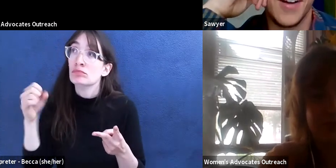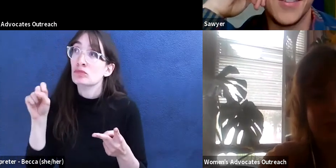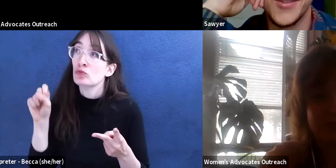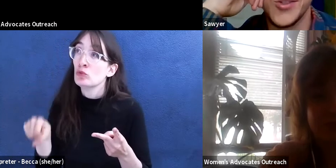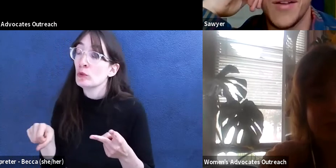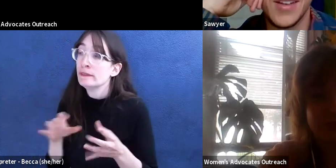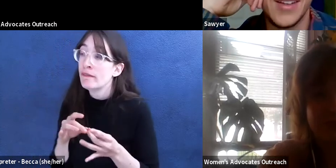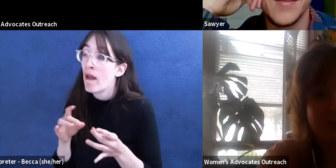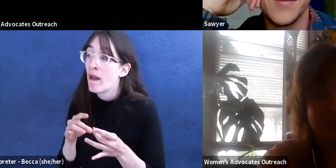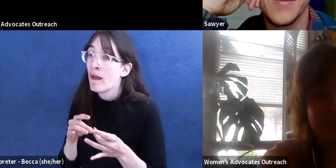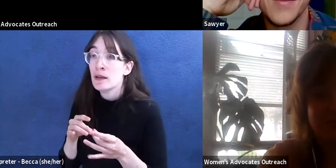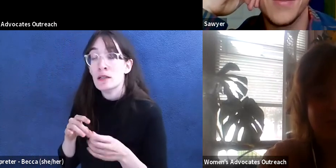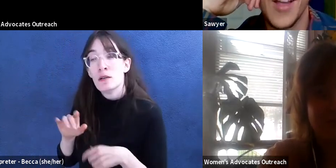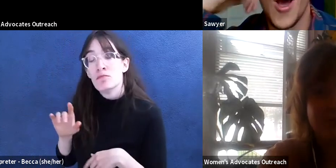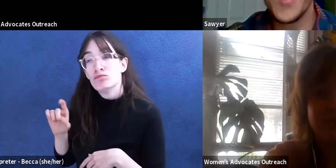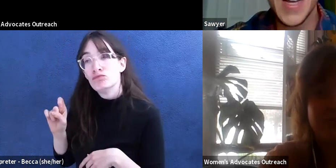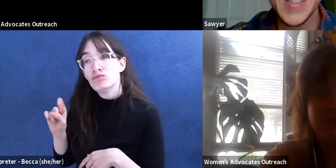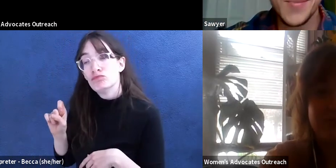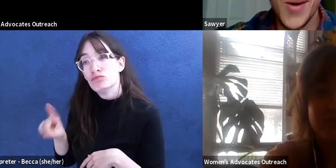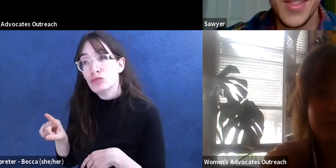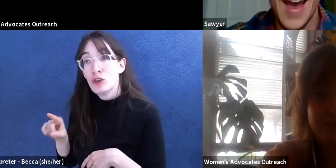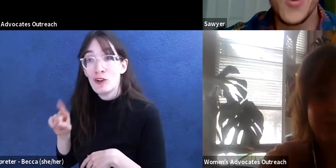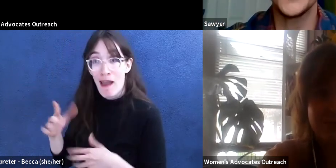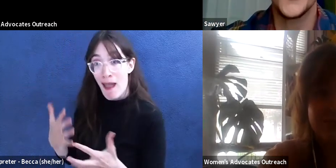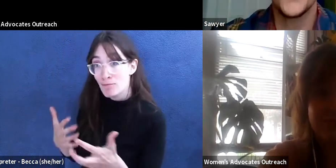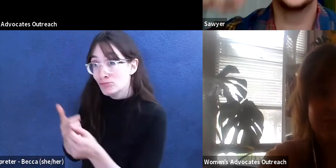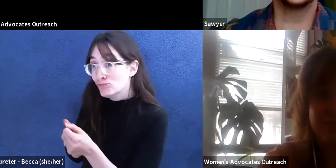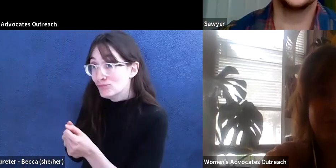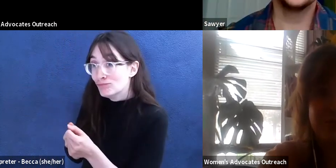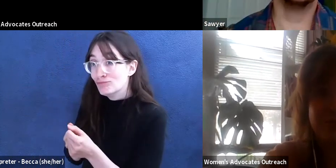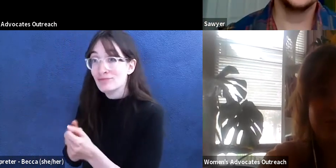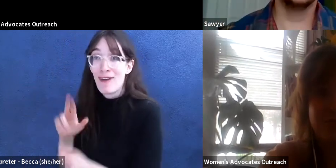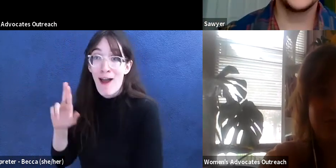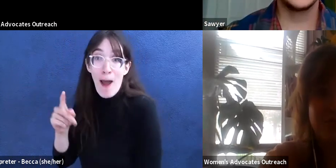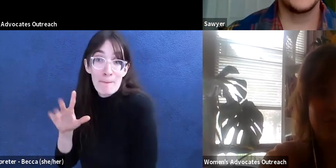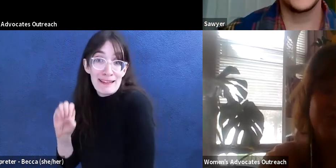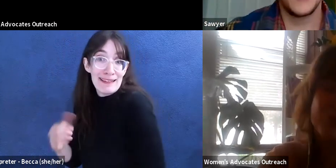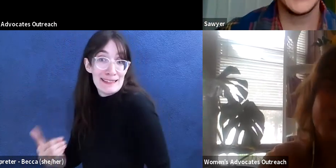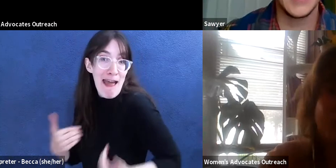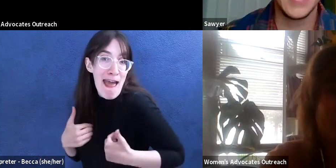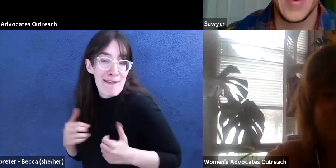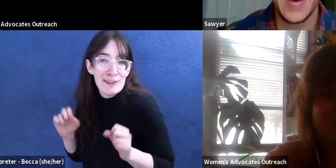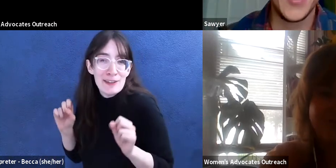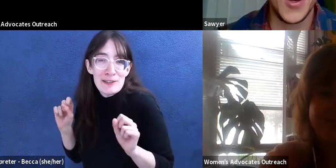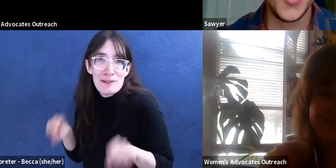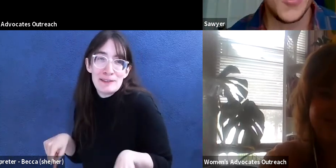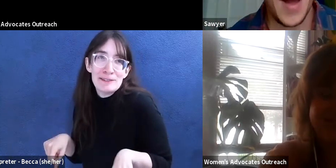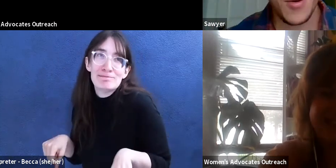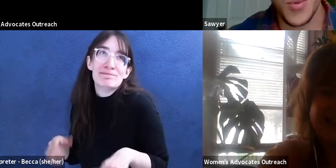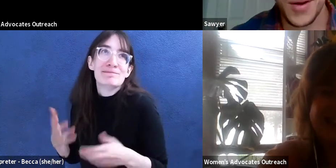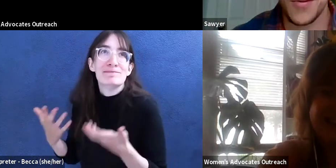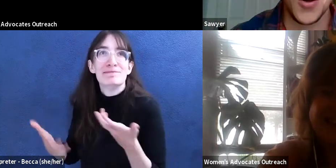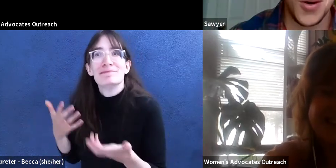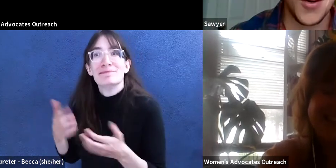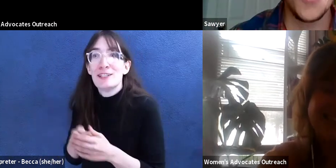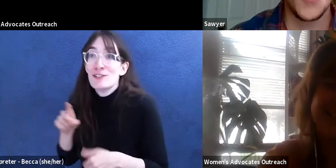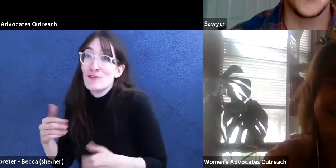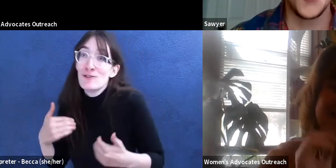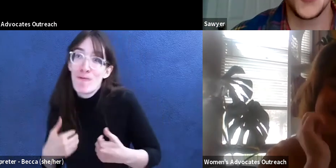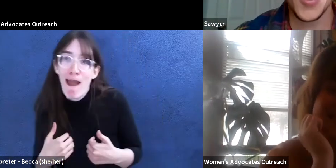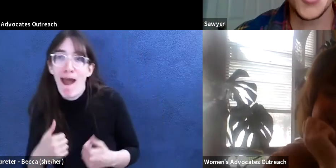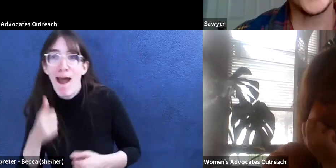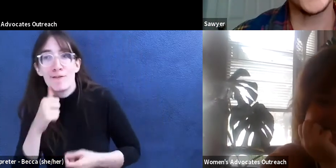yeah, it's interesting though that like she, I think a lot of kids, even if they grow up in a family that's very like open